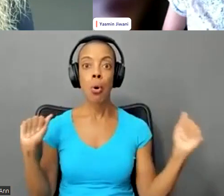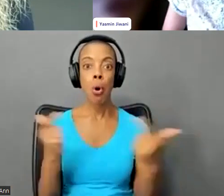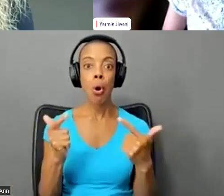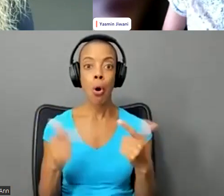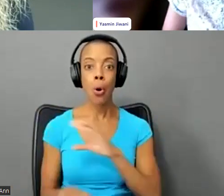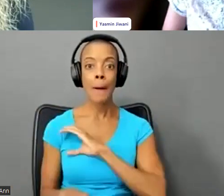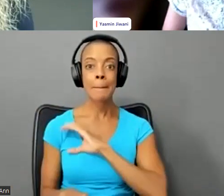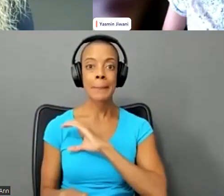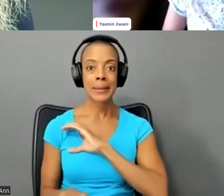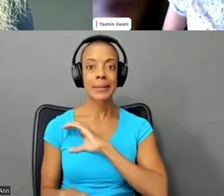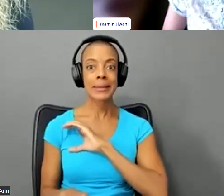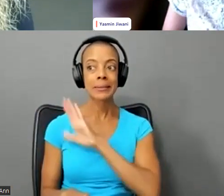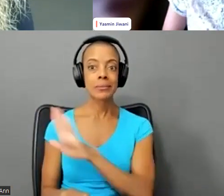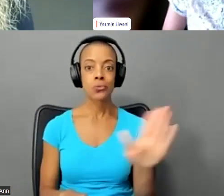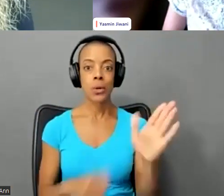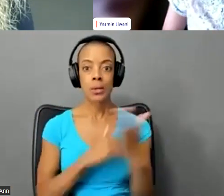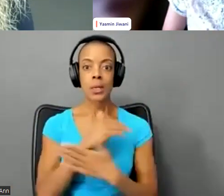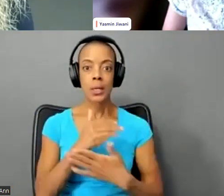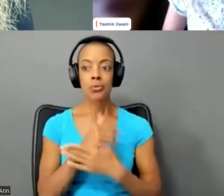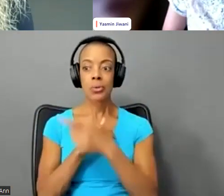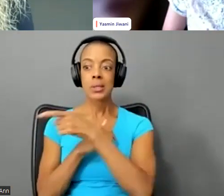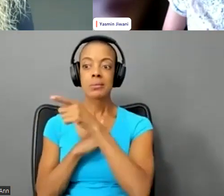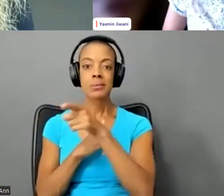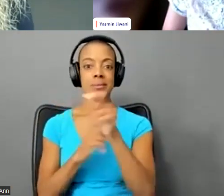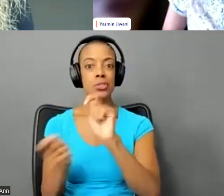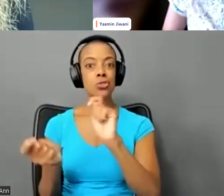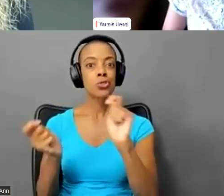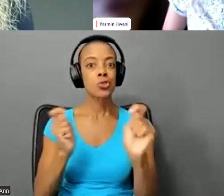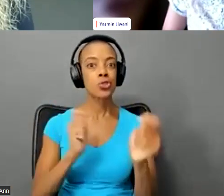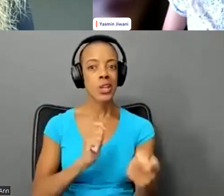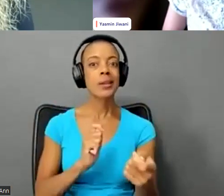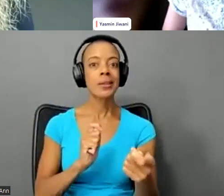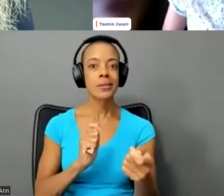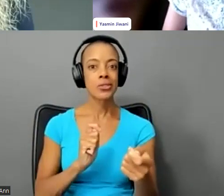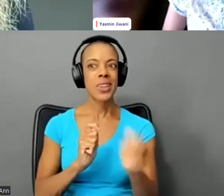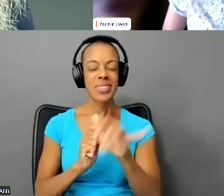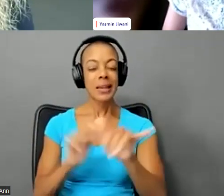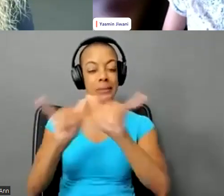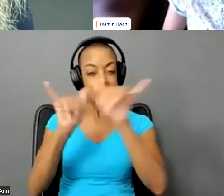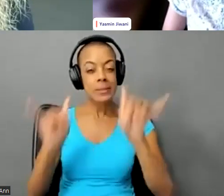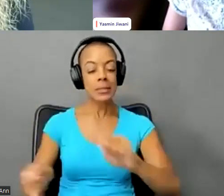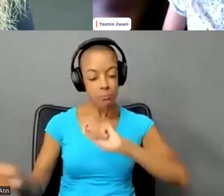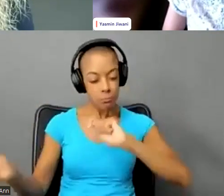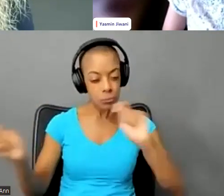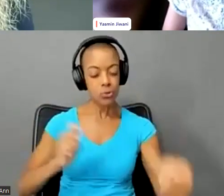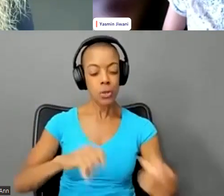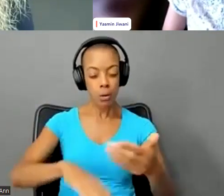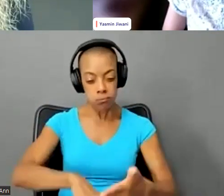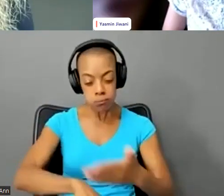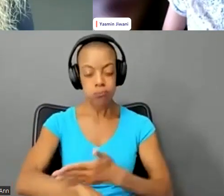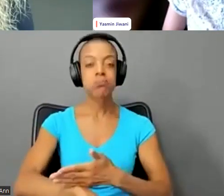changed their practice. And so that's systemic change. And you as